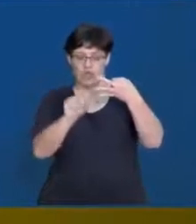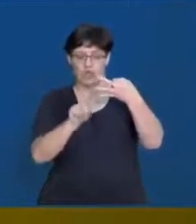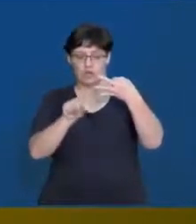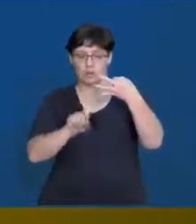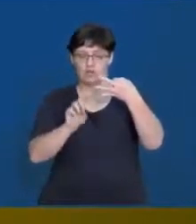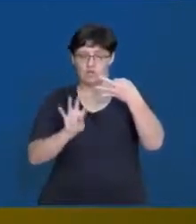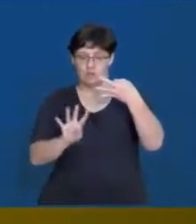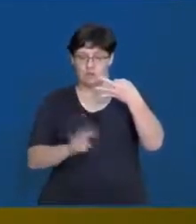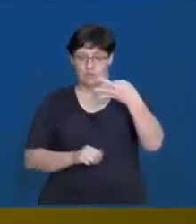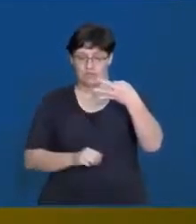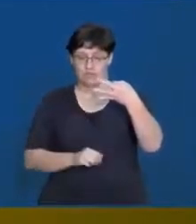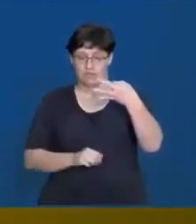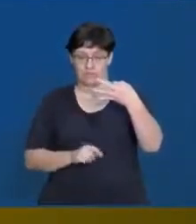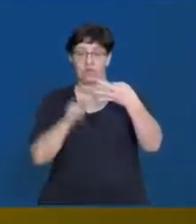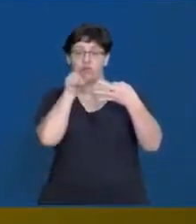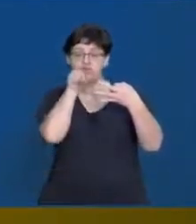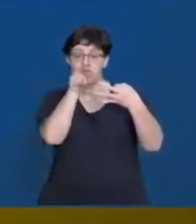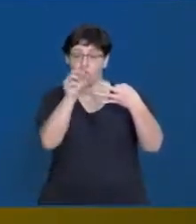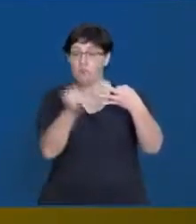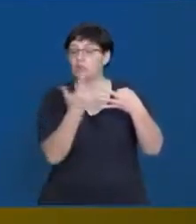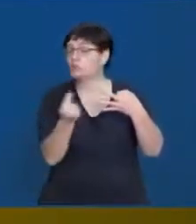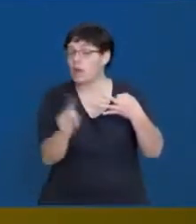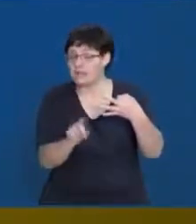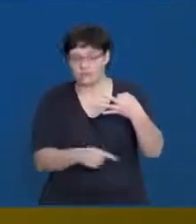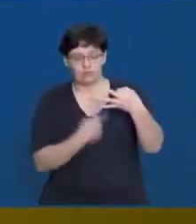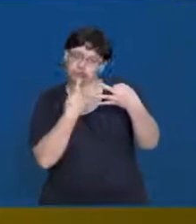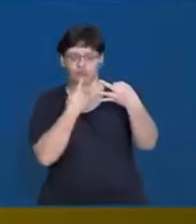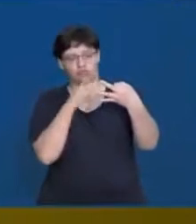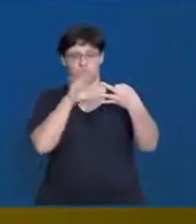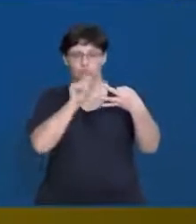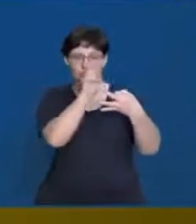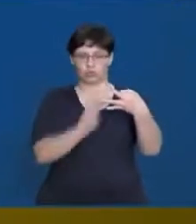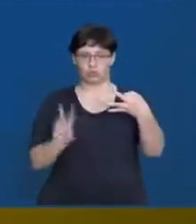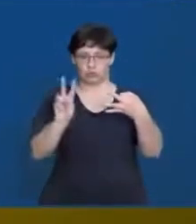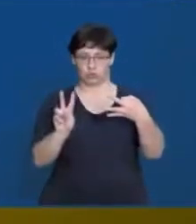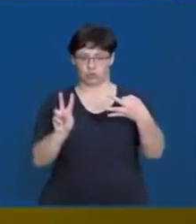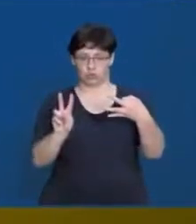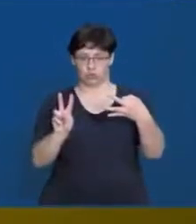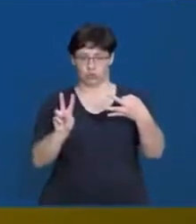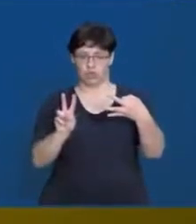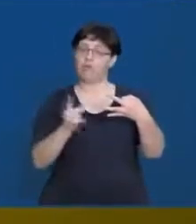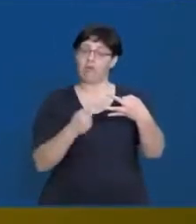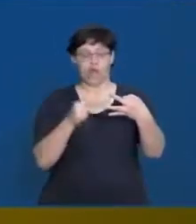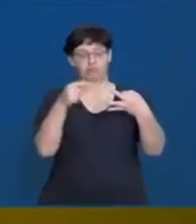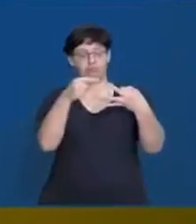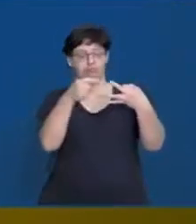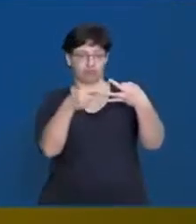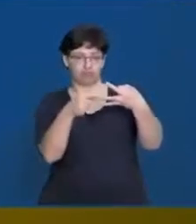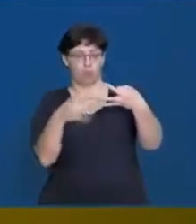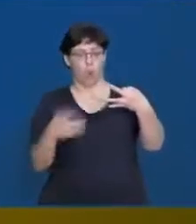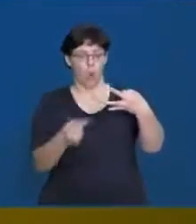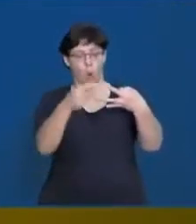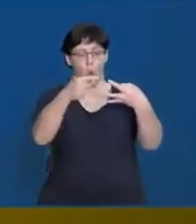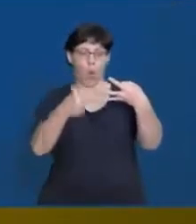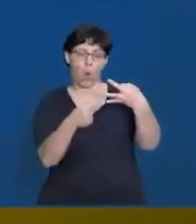question 3, and our question 4. You are required to answer only 2 questions in this section. You can choose a